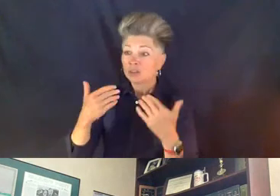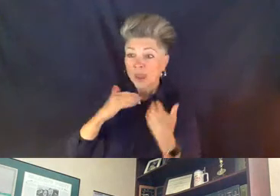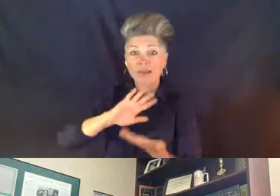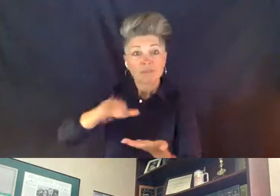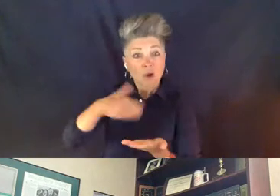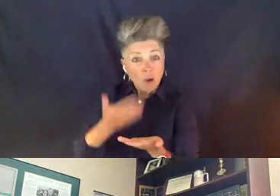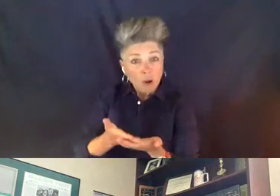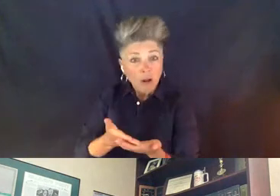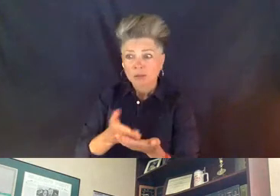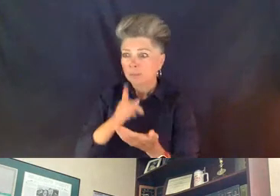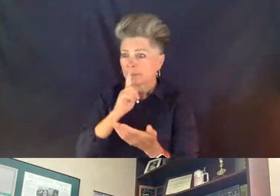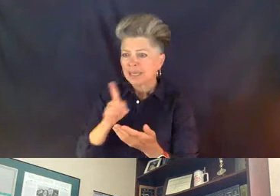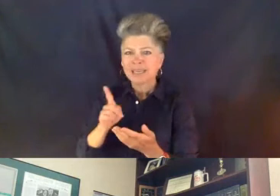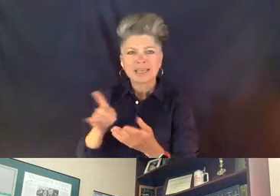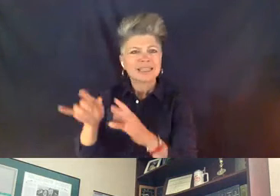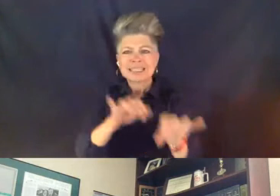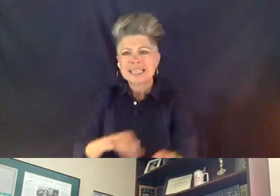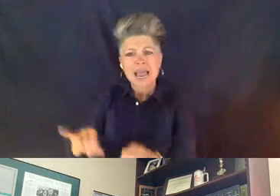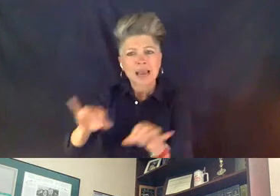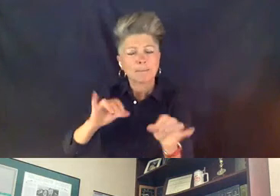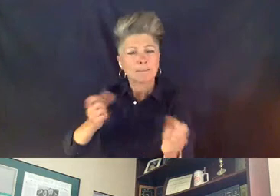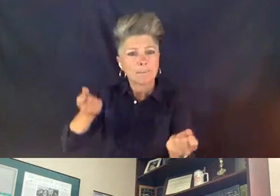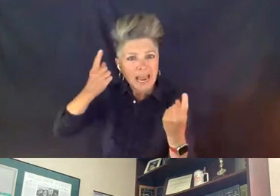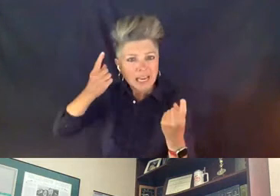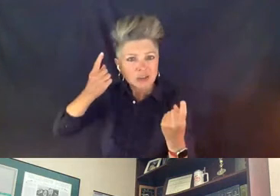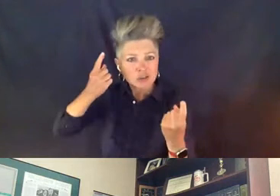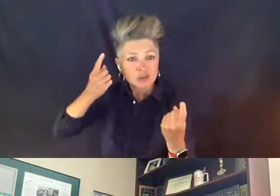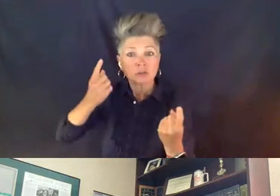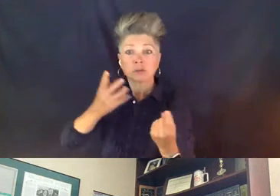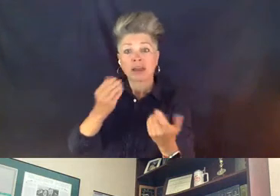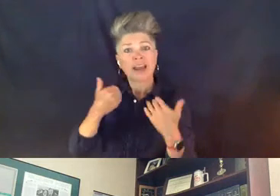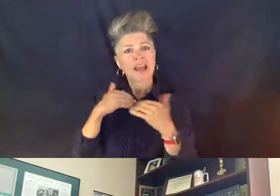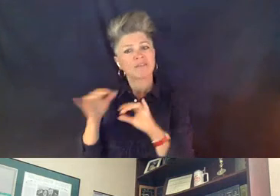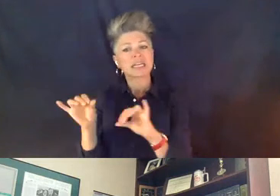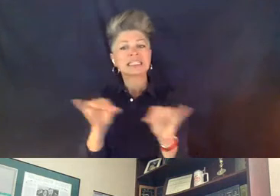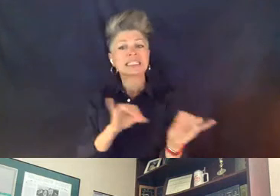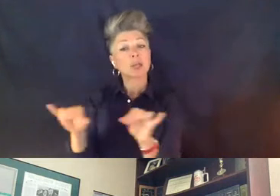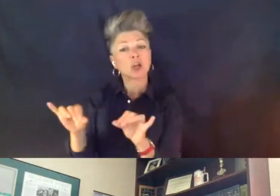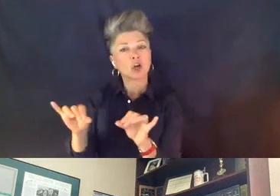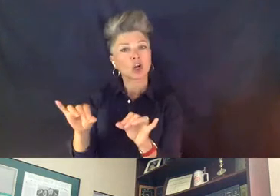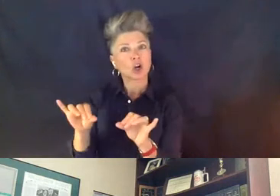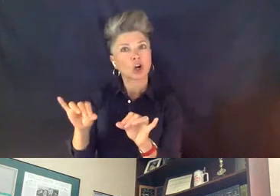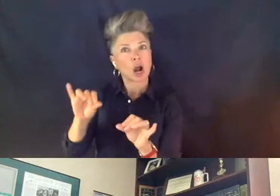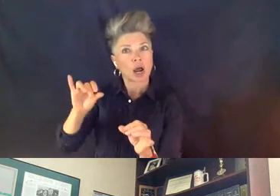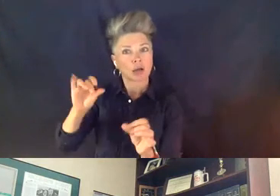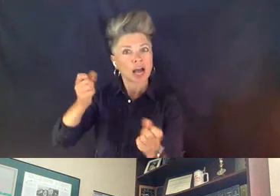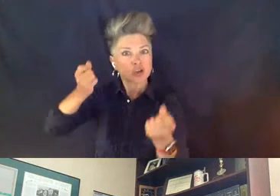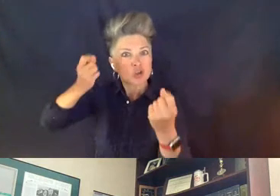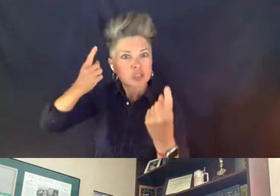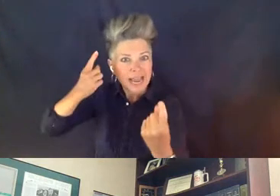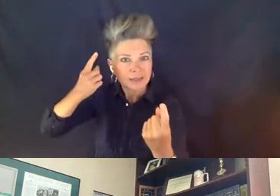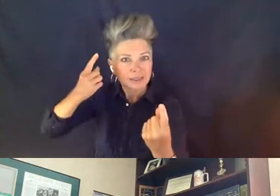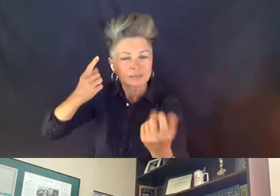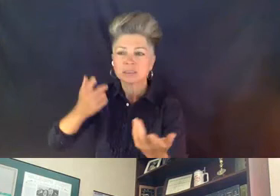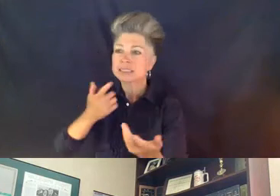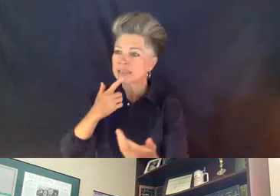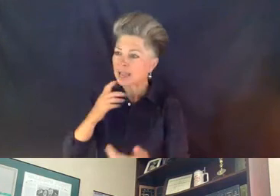be on that same page and have a similar perspective or understanding and say, look, there are these